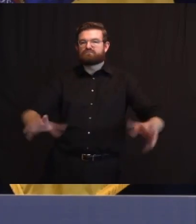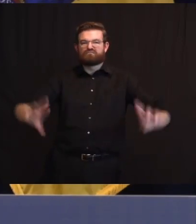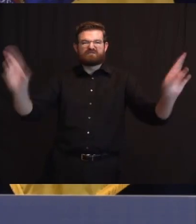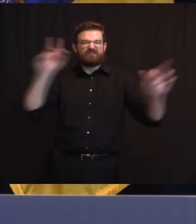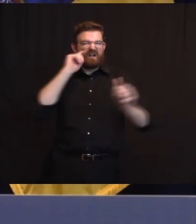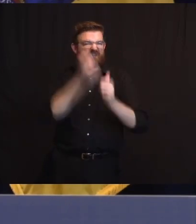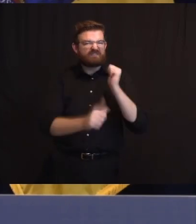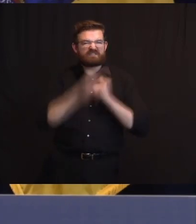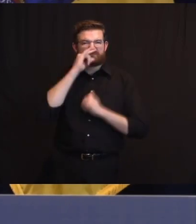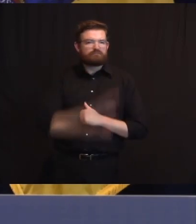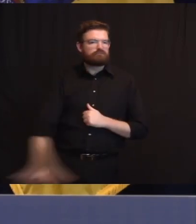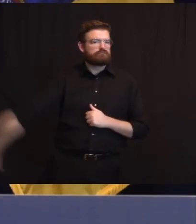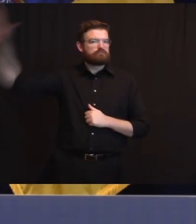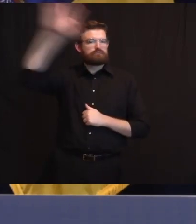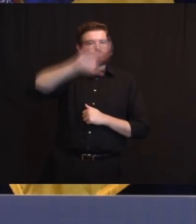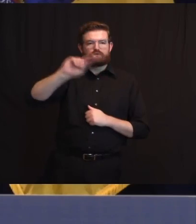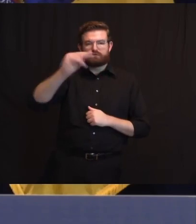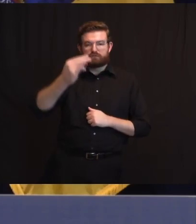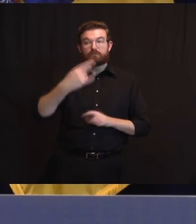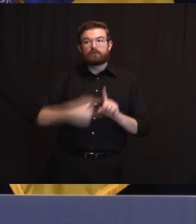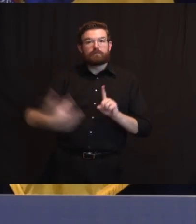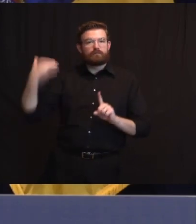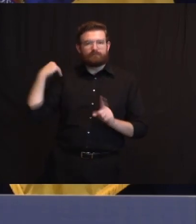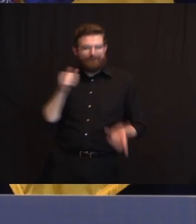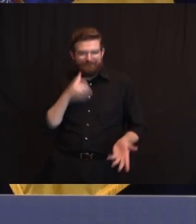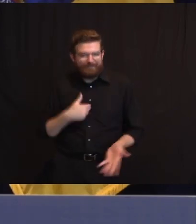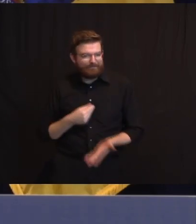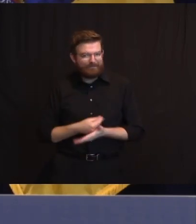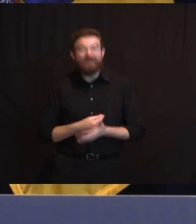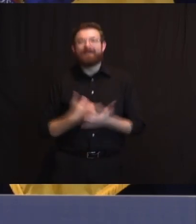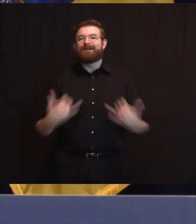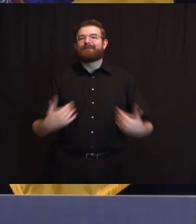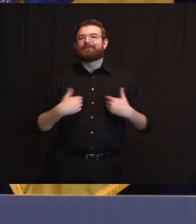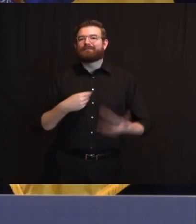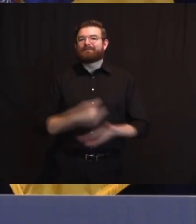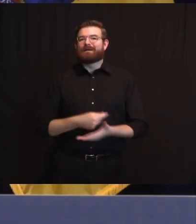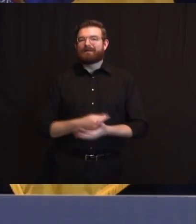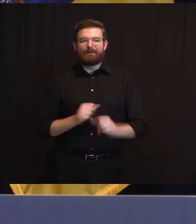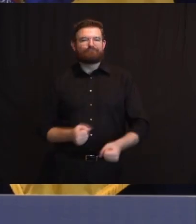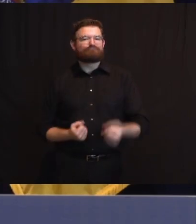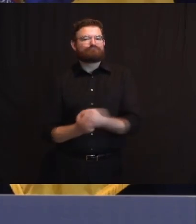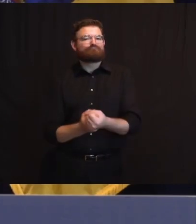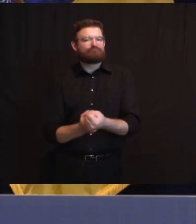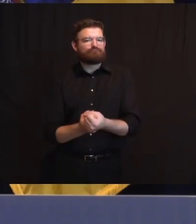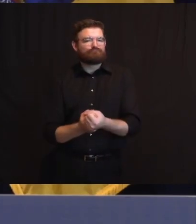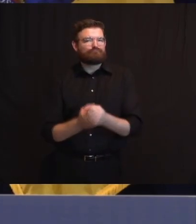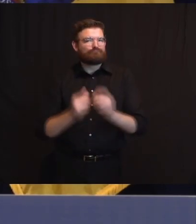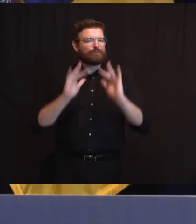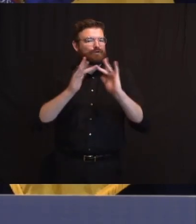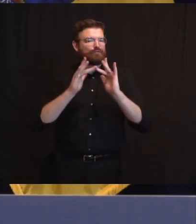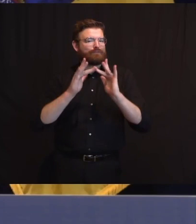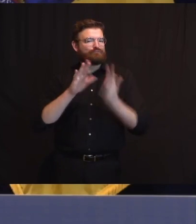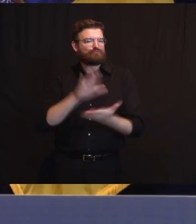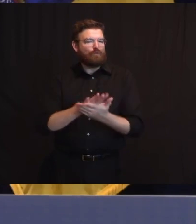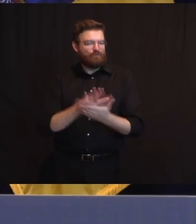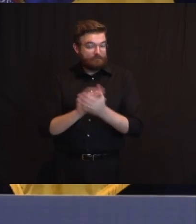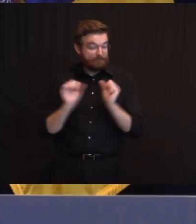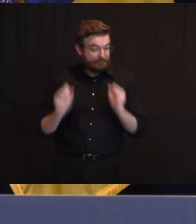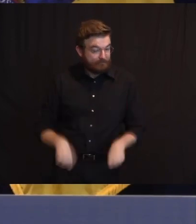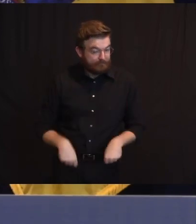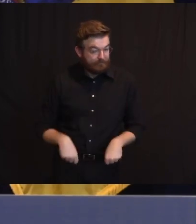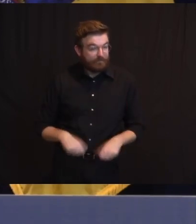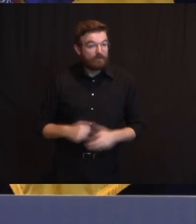or talk about or do a month ago. And that's a huge difference. I don't think, Kevin or Zakiya, I don't want to put words in your mouth, had we